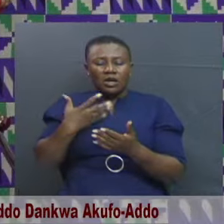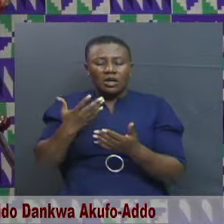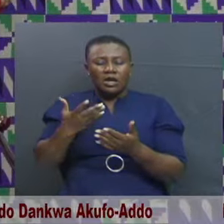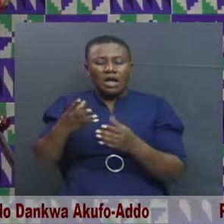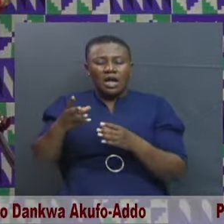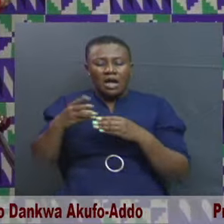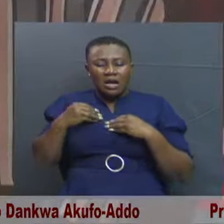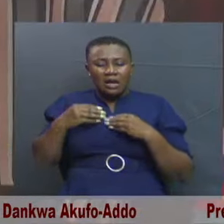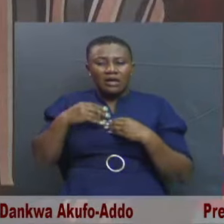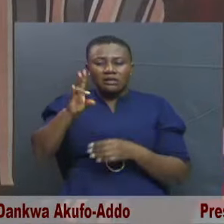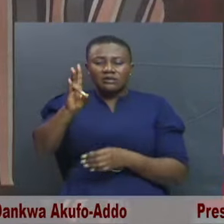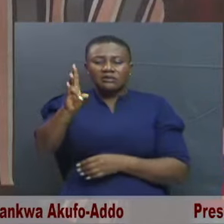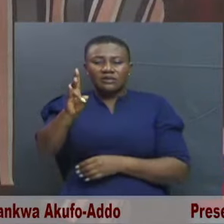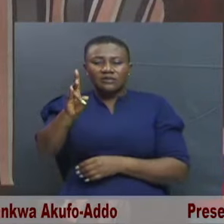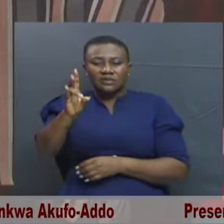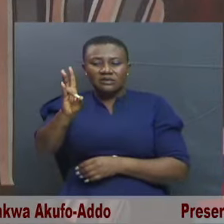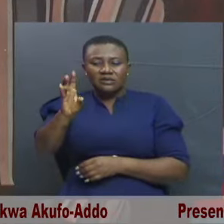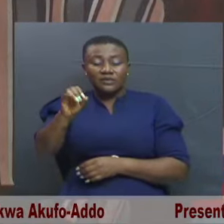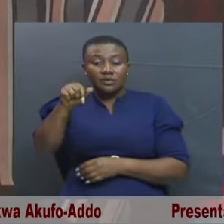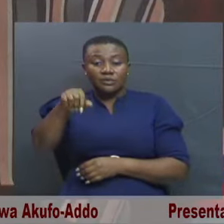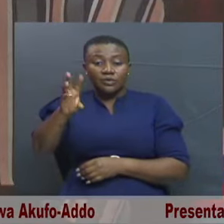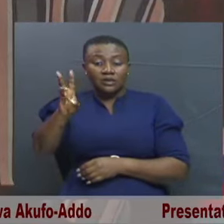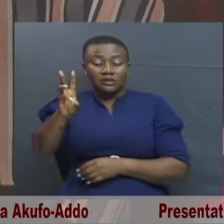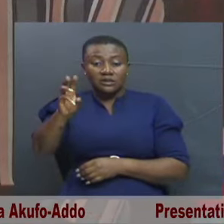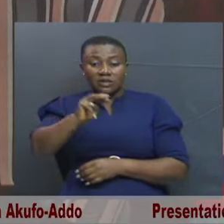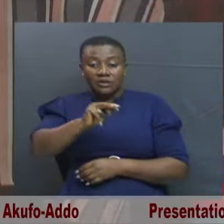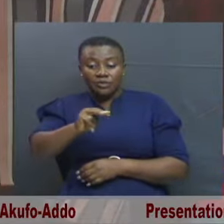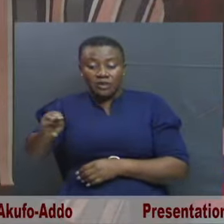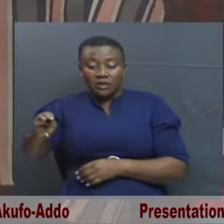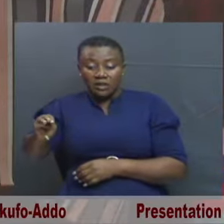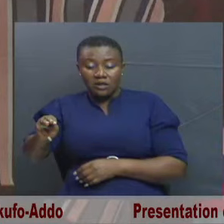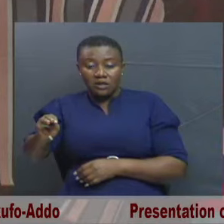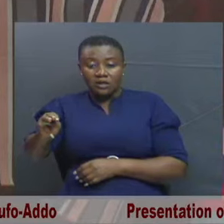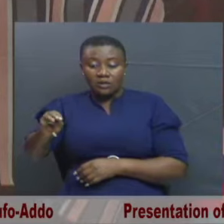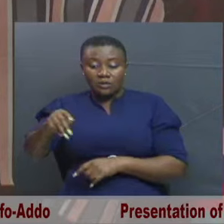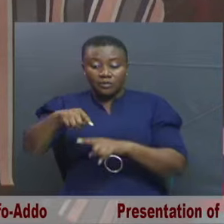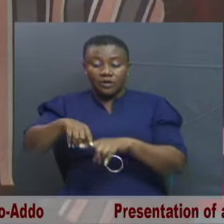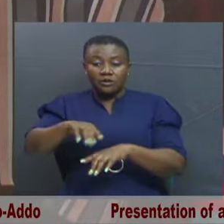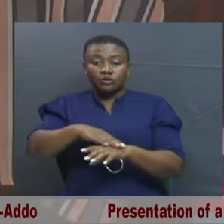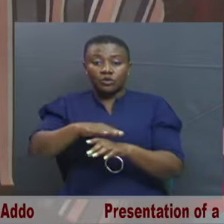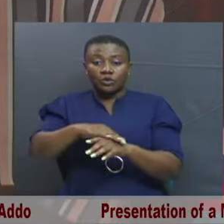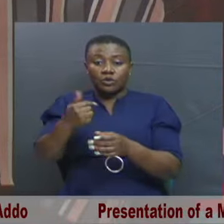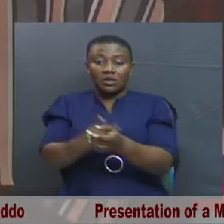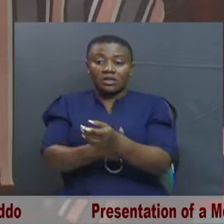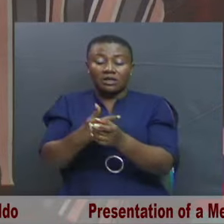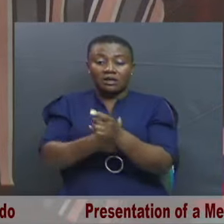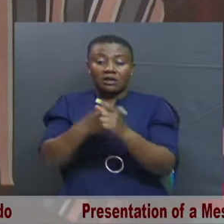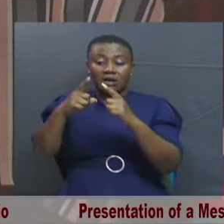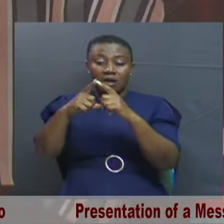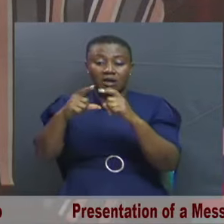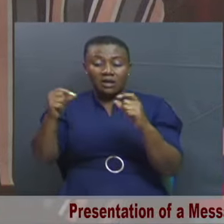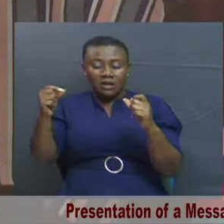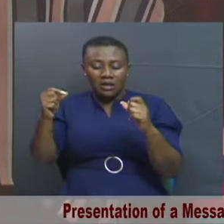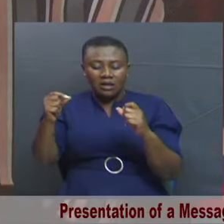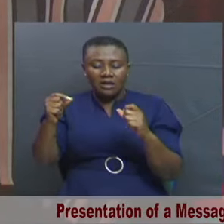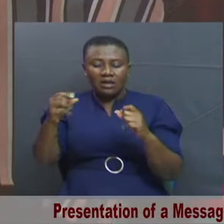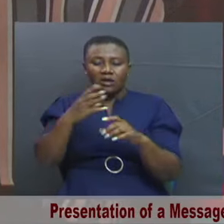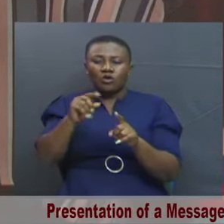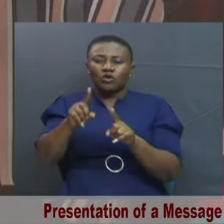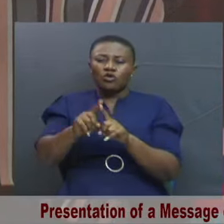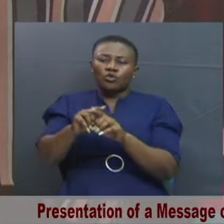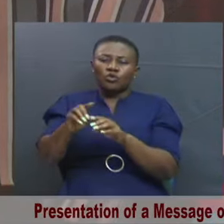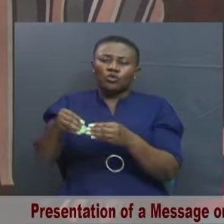17.6 million on the Ghana card and therefore provided unique